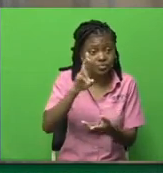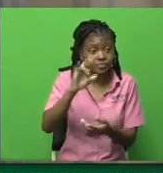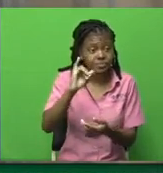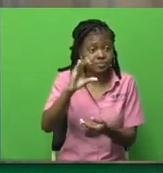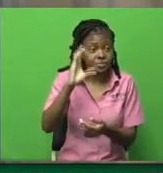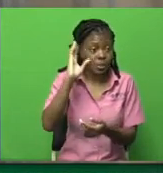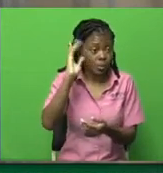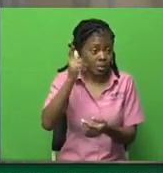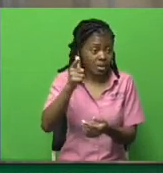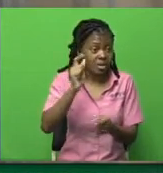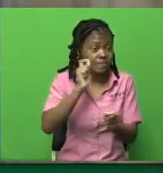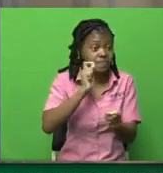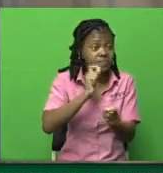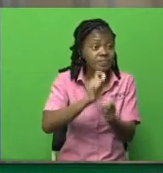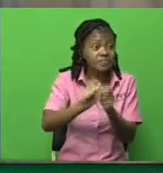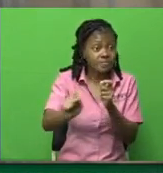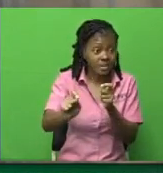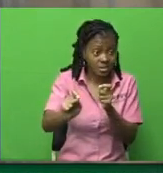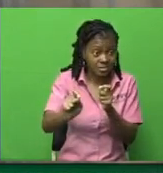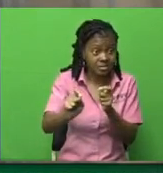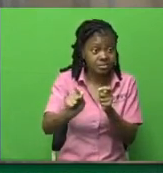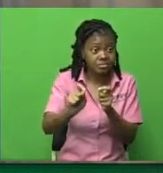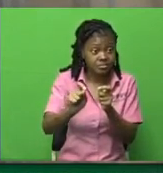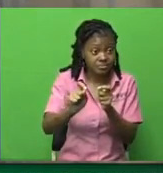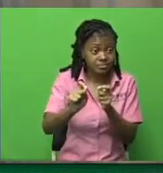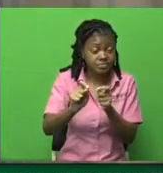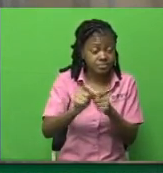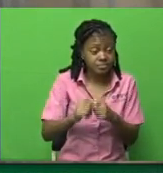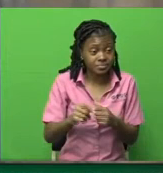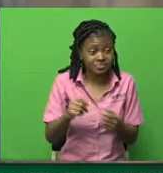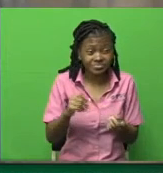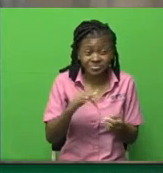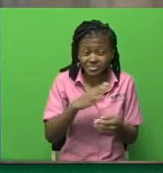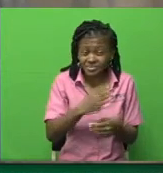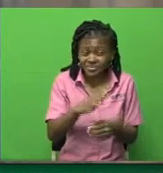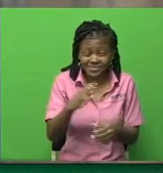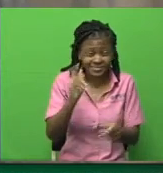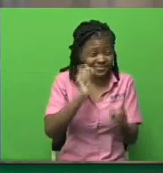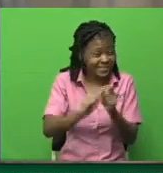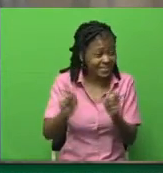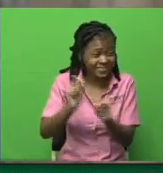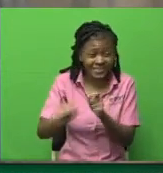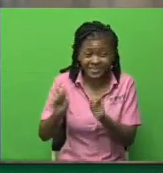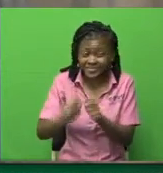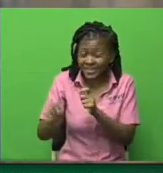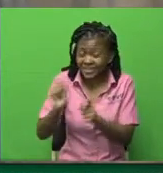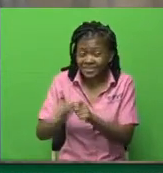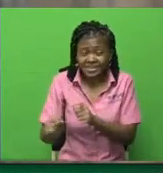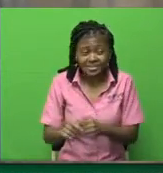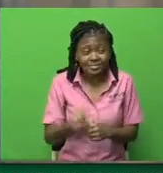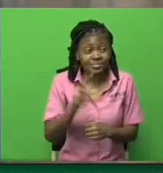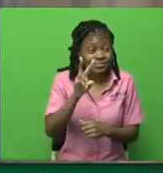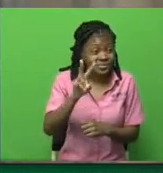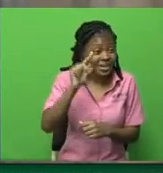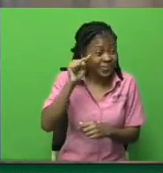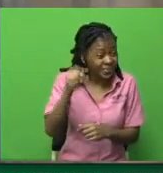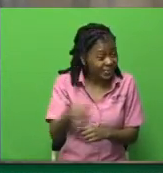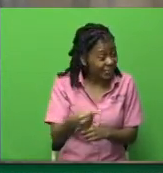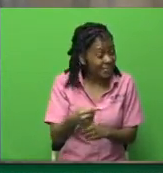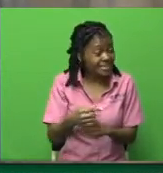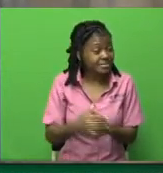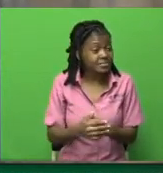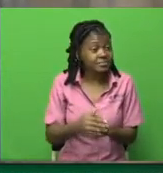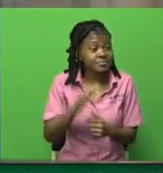Fire and Put on the breadline suck asks however you want to put it 2 500